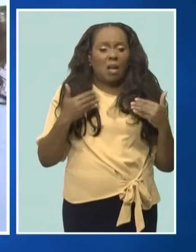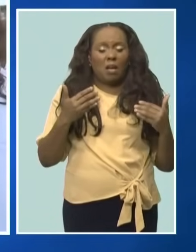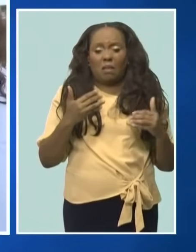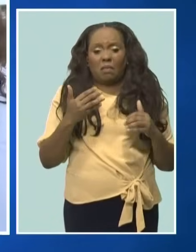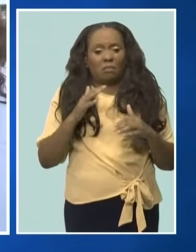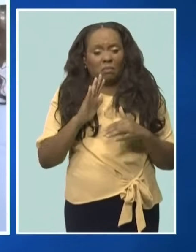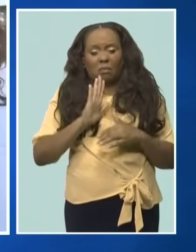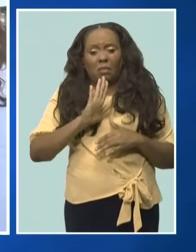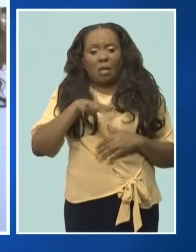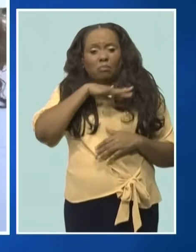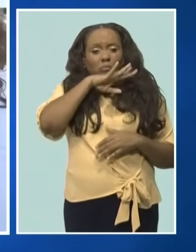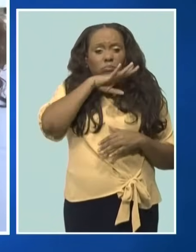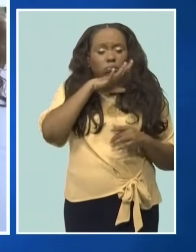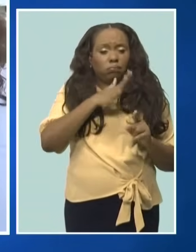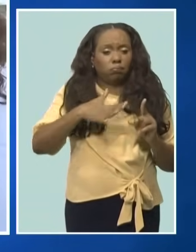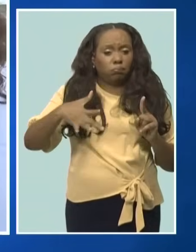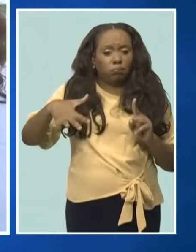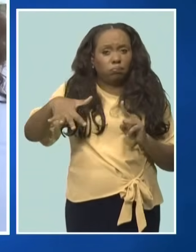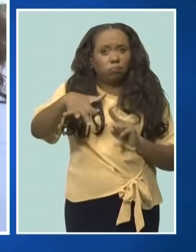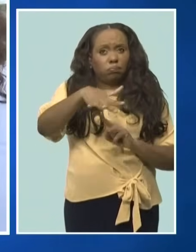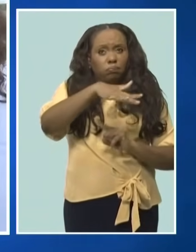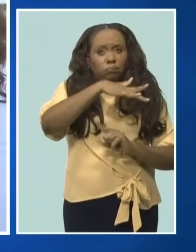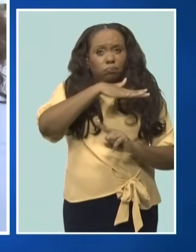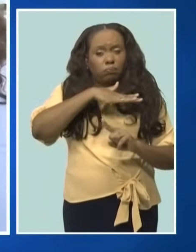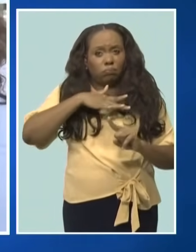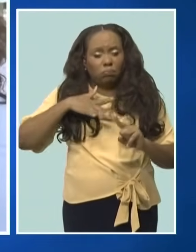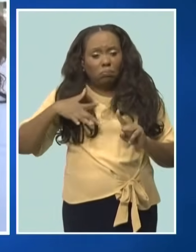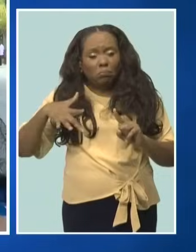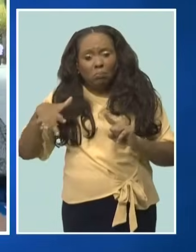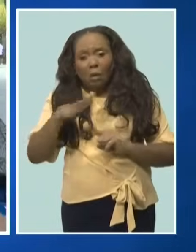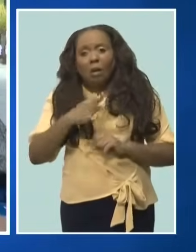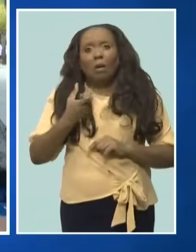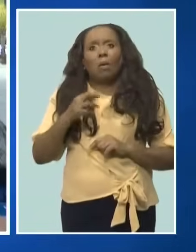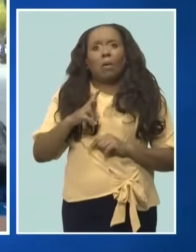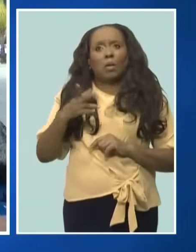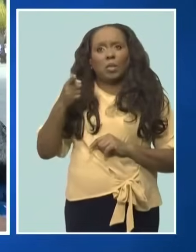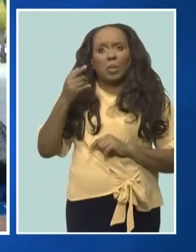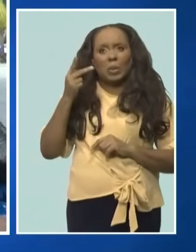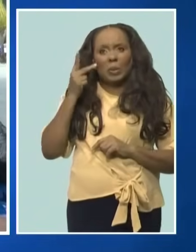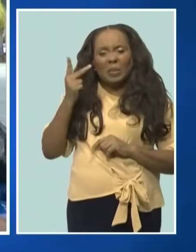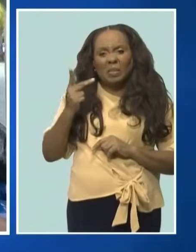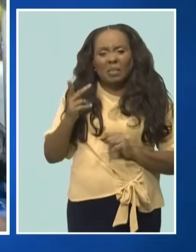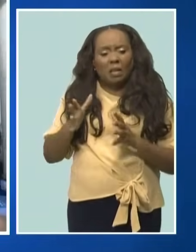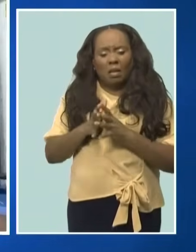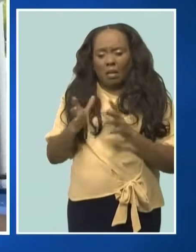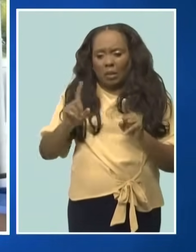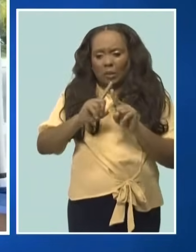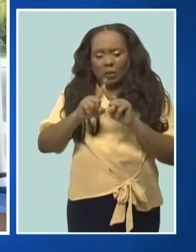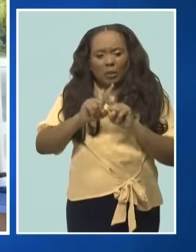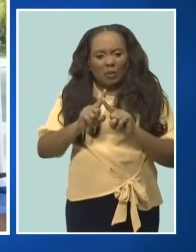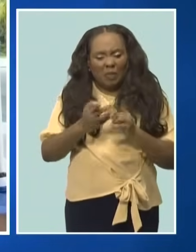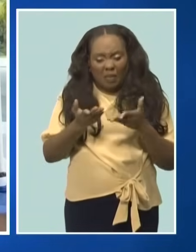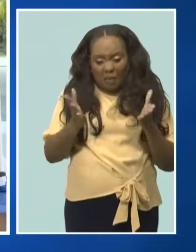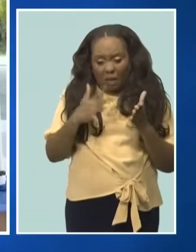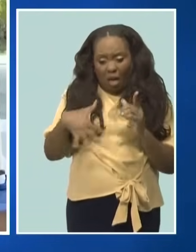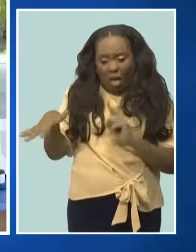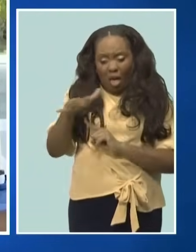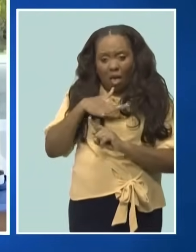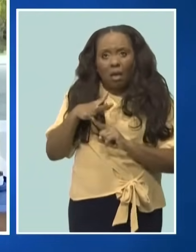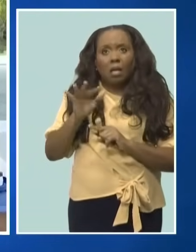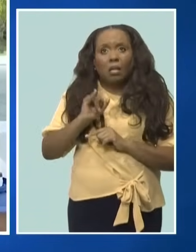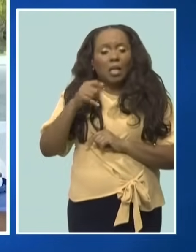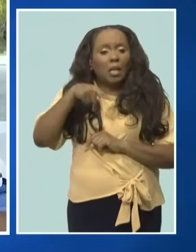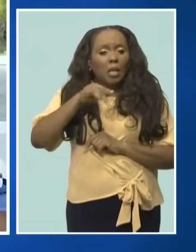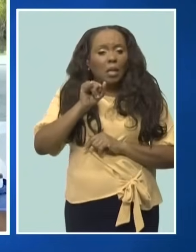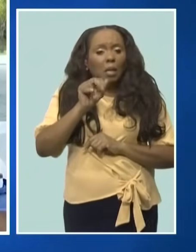from their surroundings. Bromeliads, which have approximately 2,500 variations, include